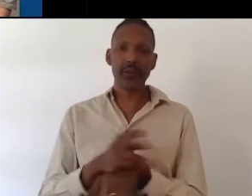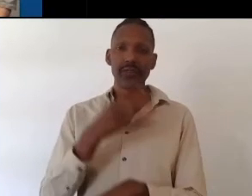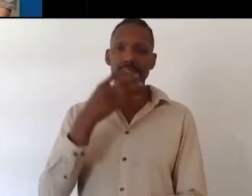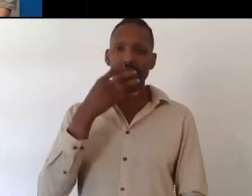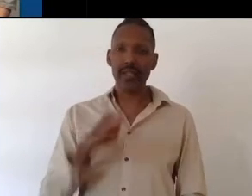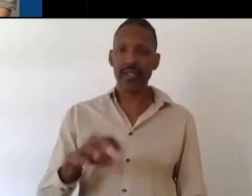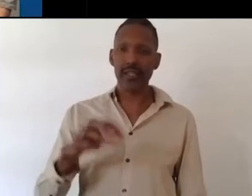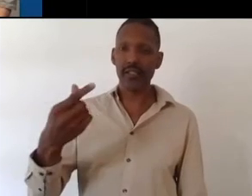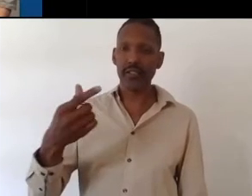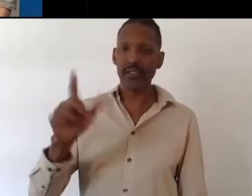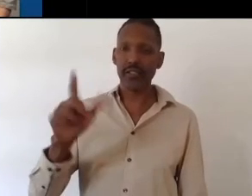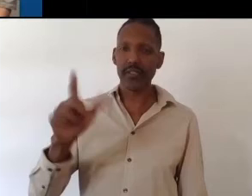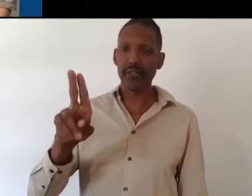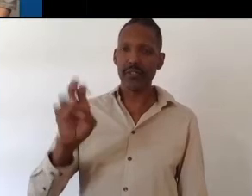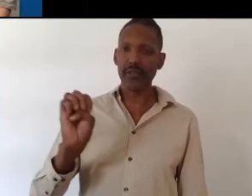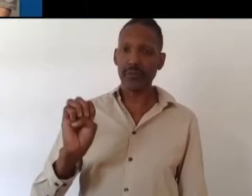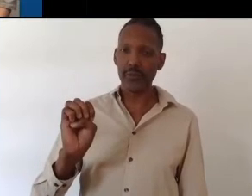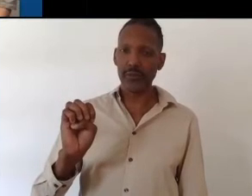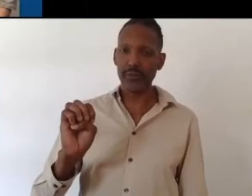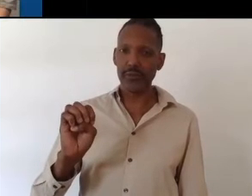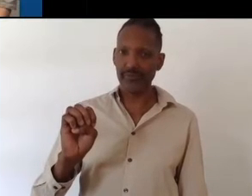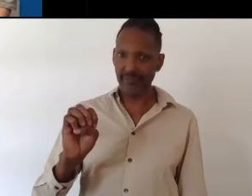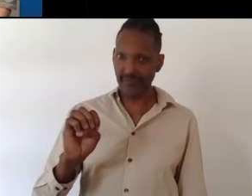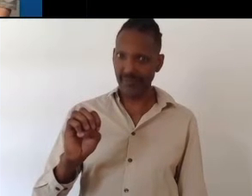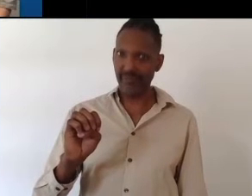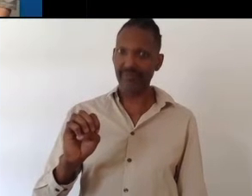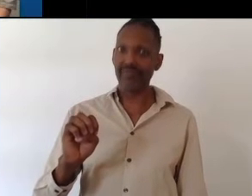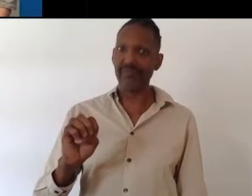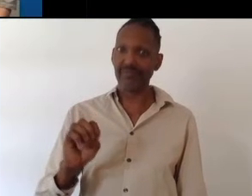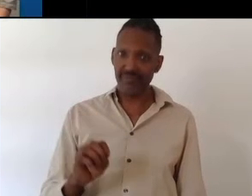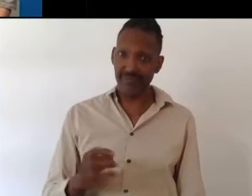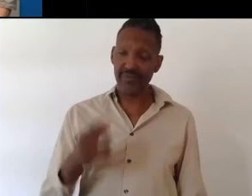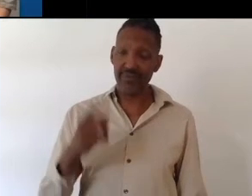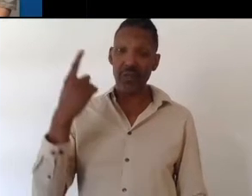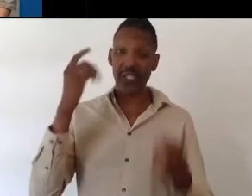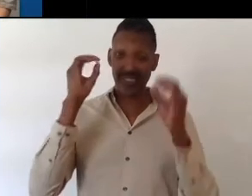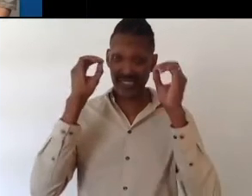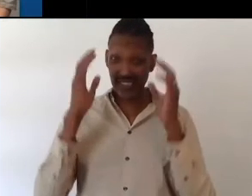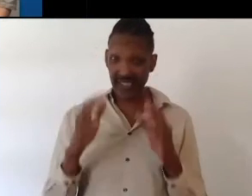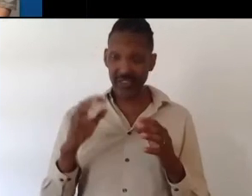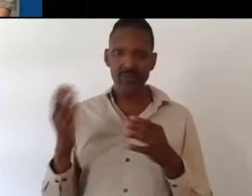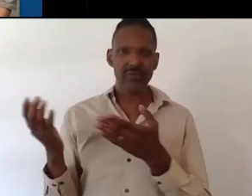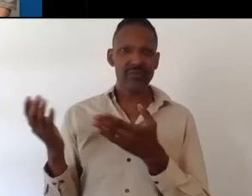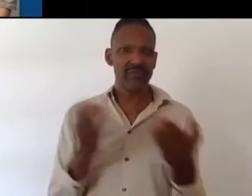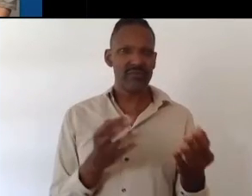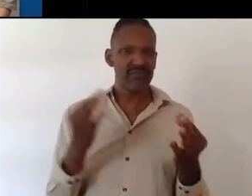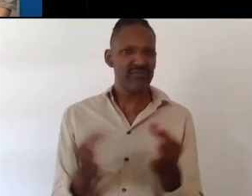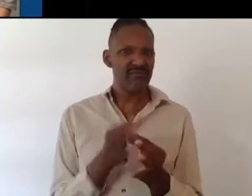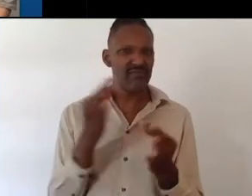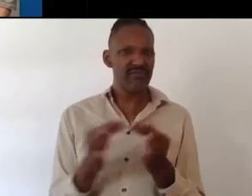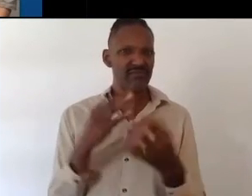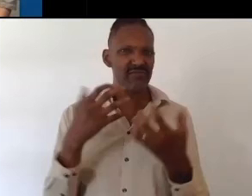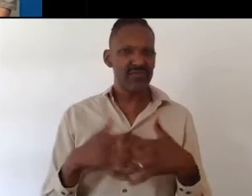really got excited about seeing the real tool, using it, and they really respected the expectations and rules around